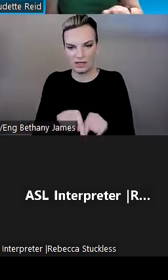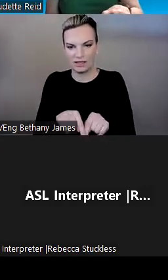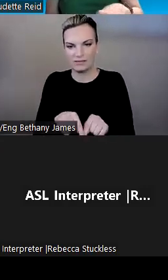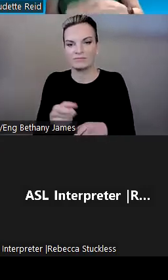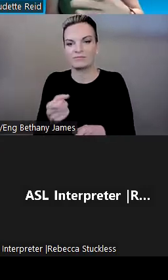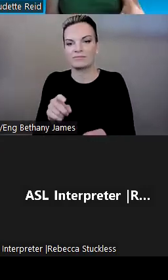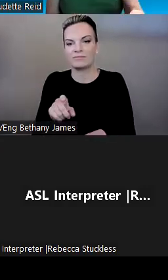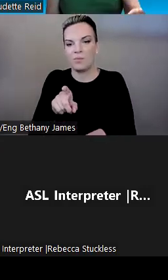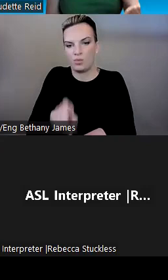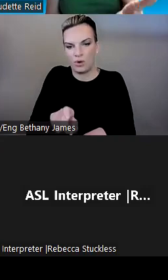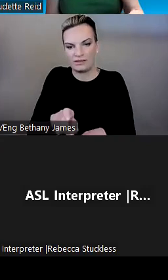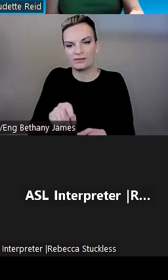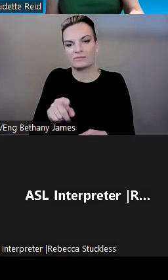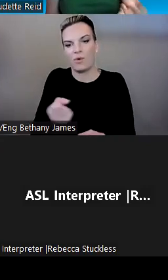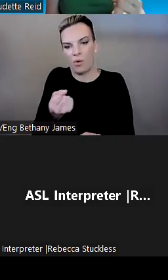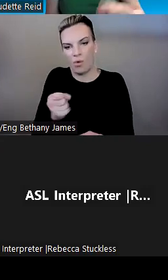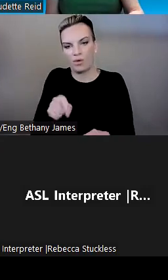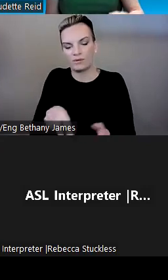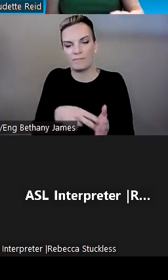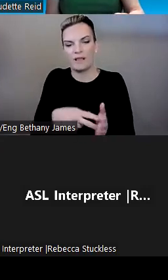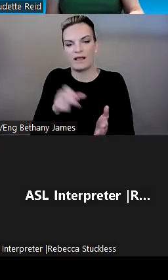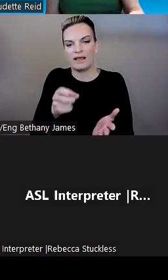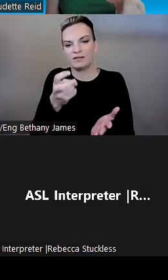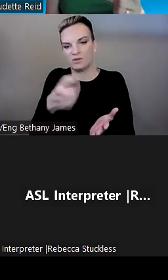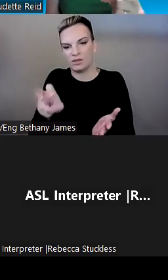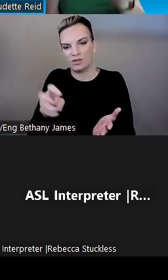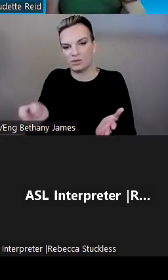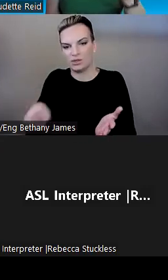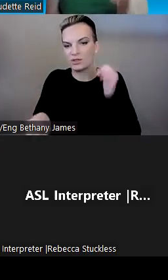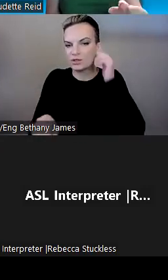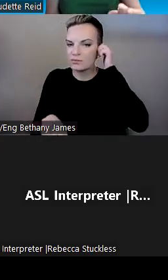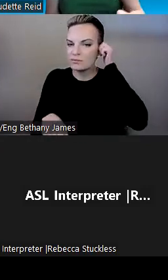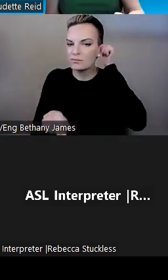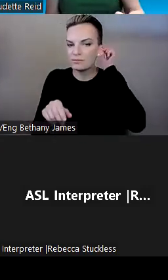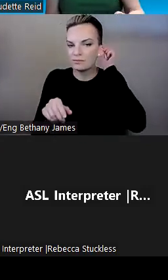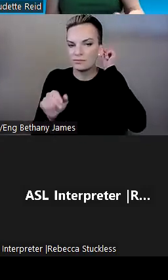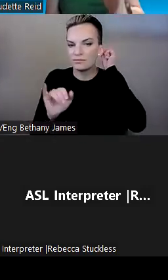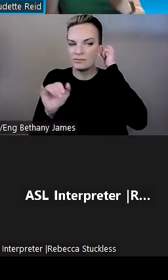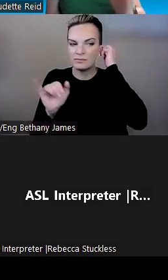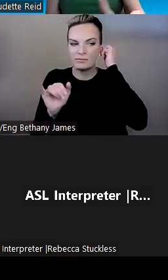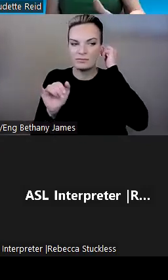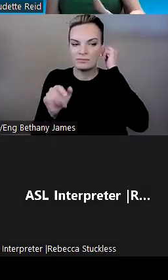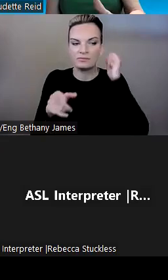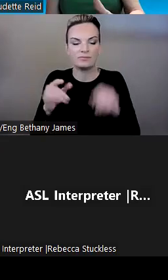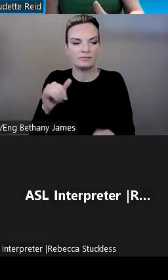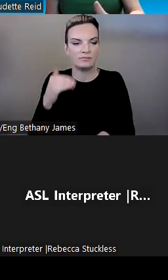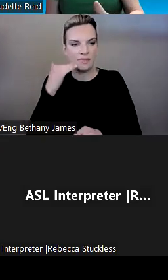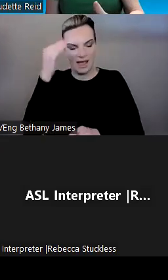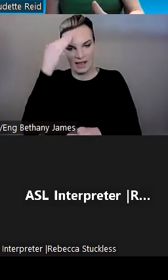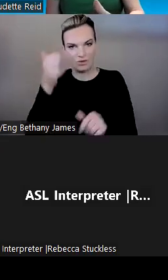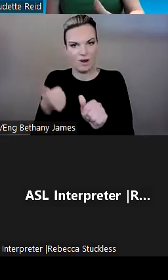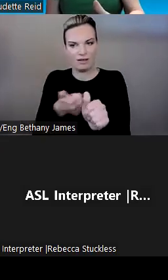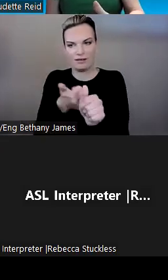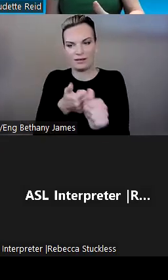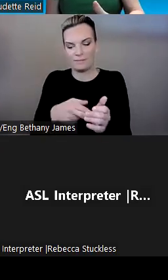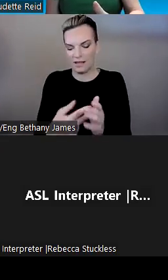and holding can be used as a switch for row column scanning. Head tracking uses the camera on your device